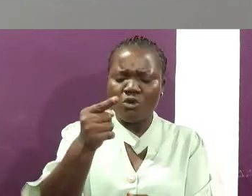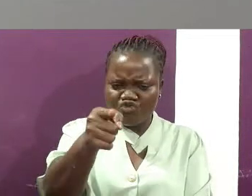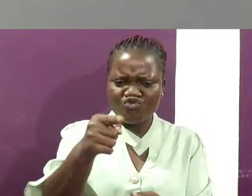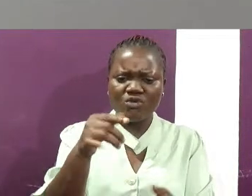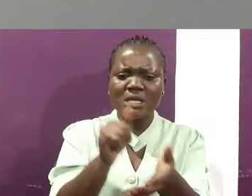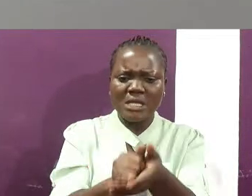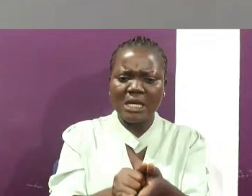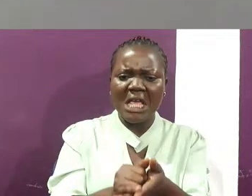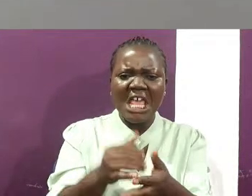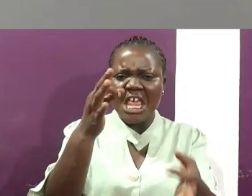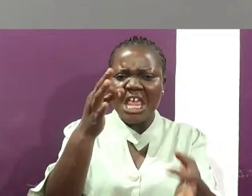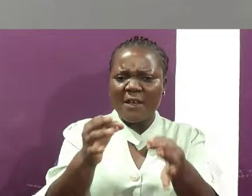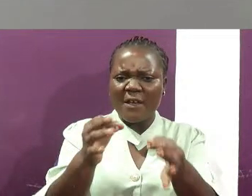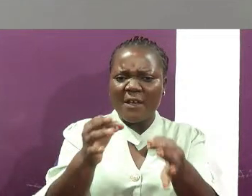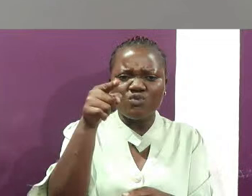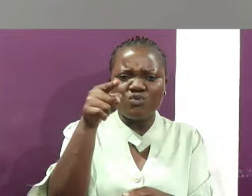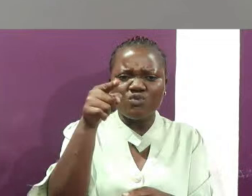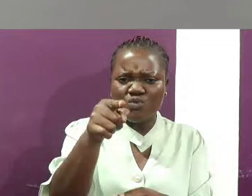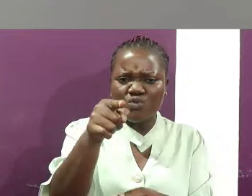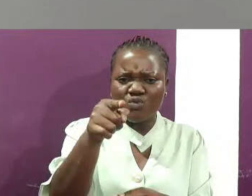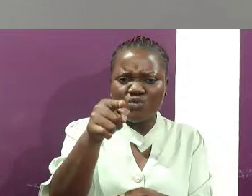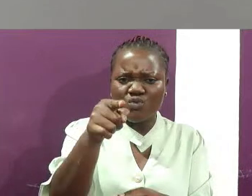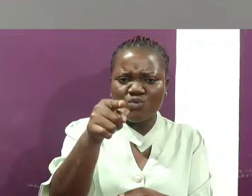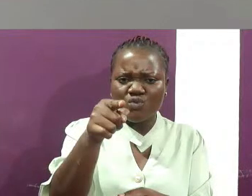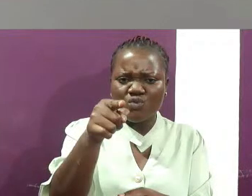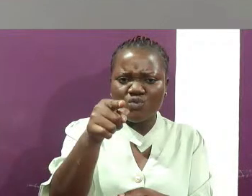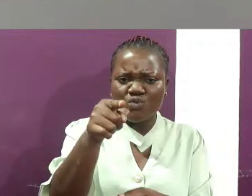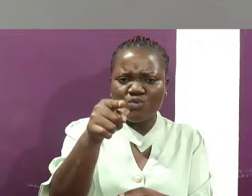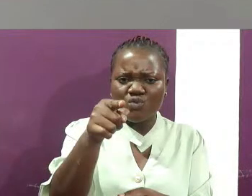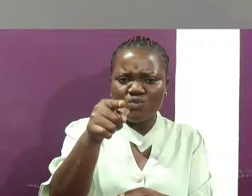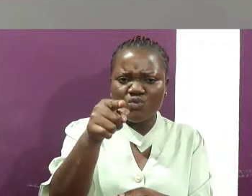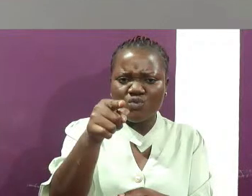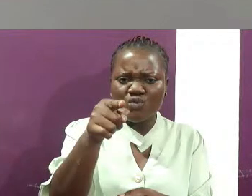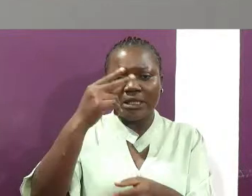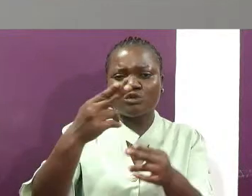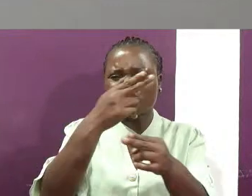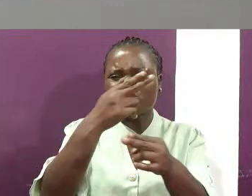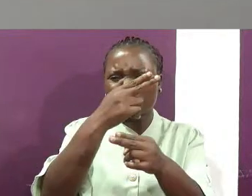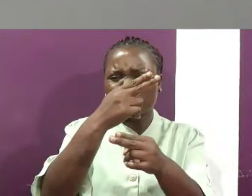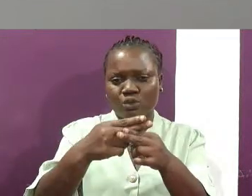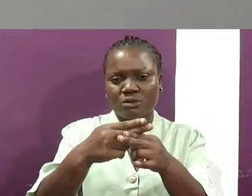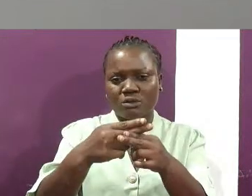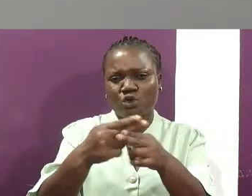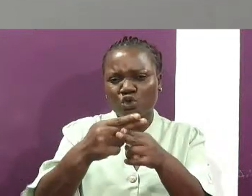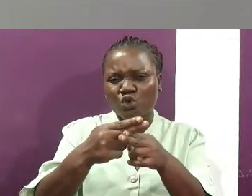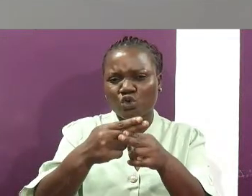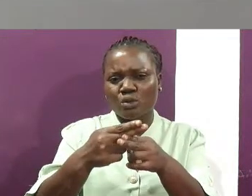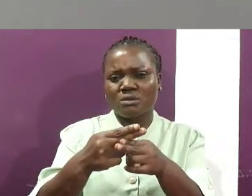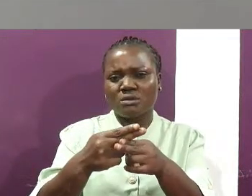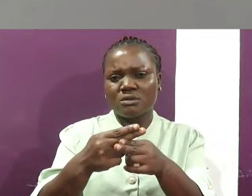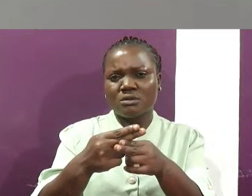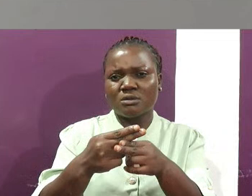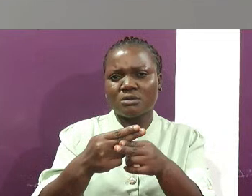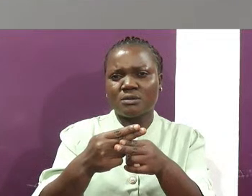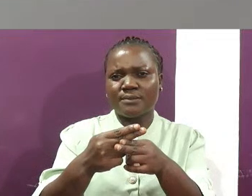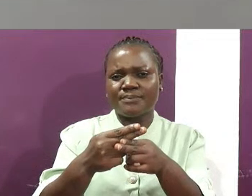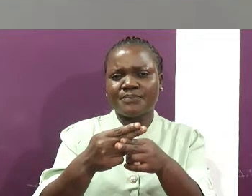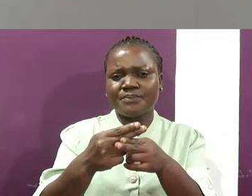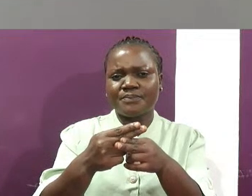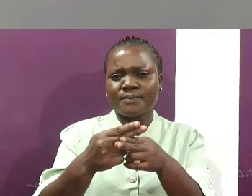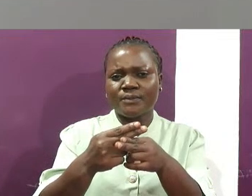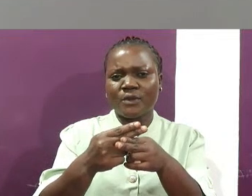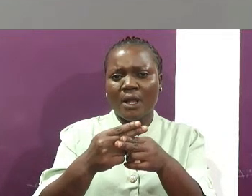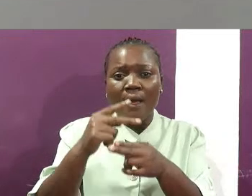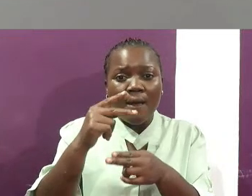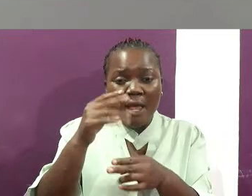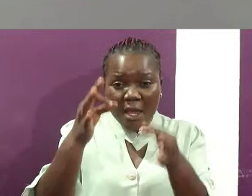Christo, ehon manfaso biara emamu. "And I testify again to every man who becomes circumcised that he is a debtor to keep